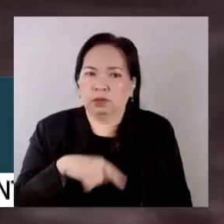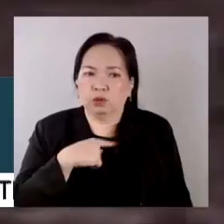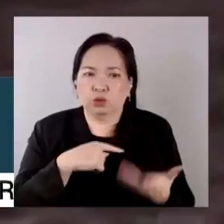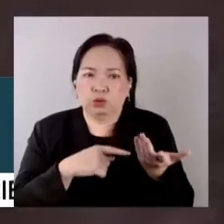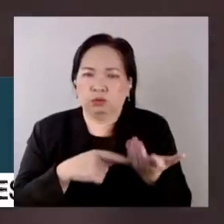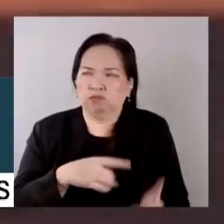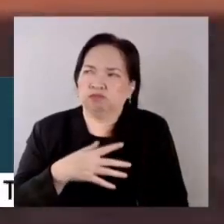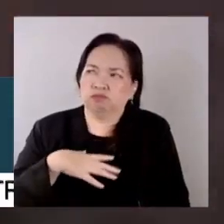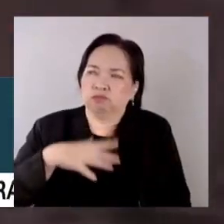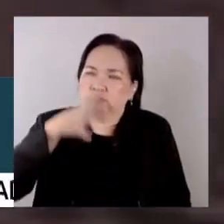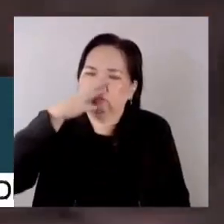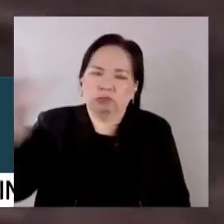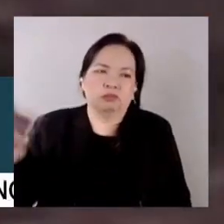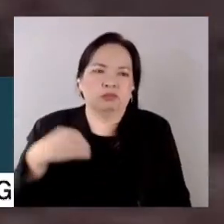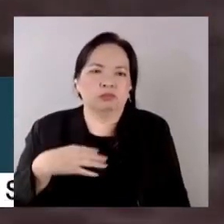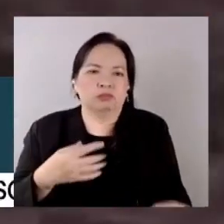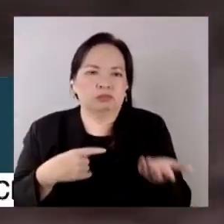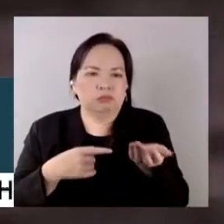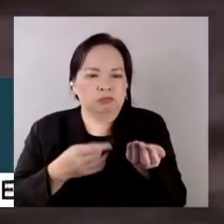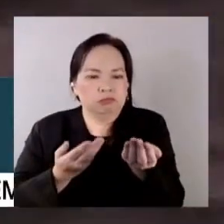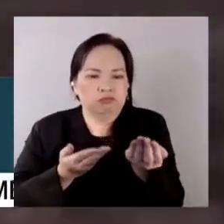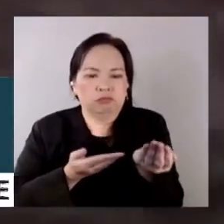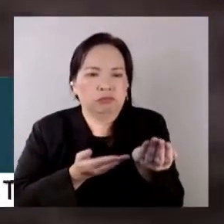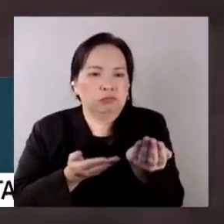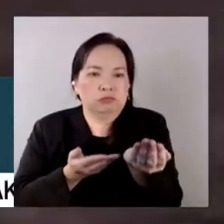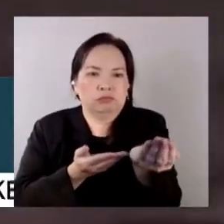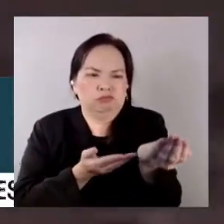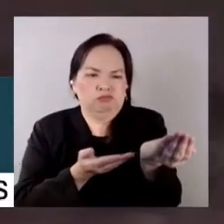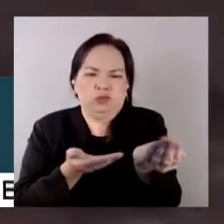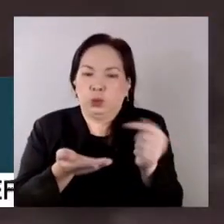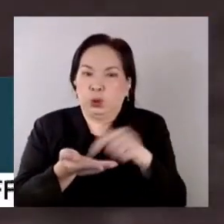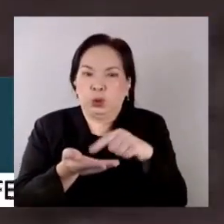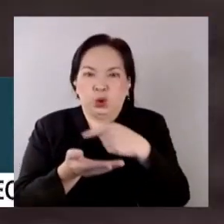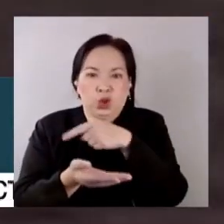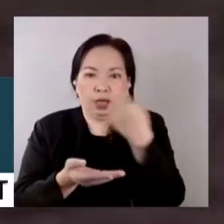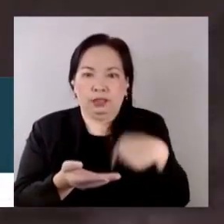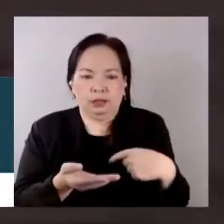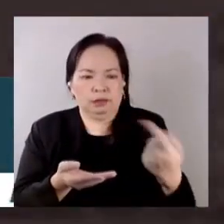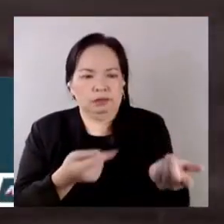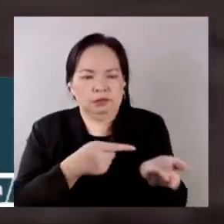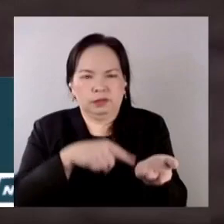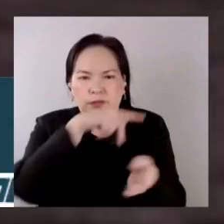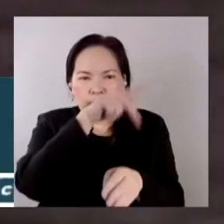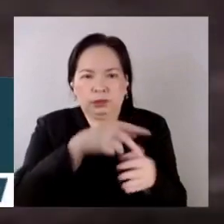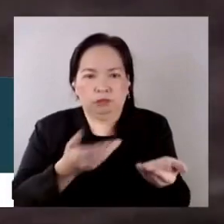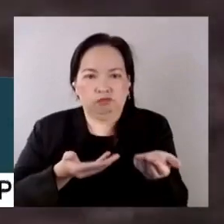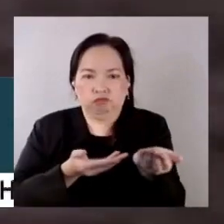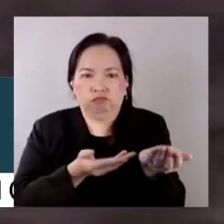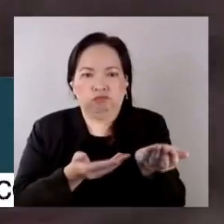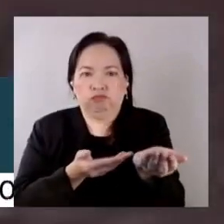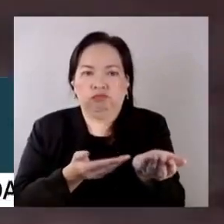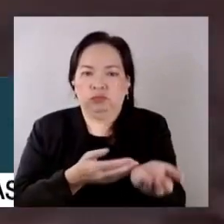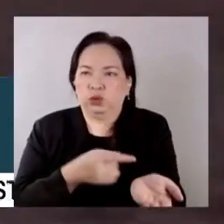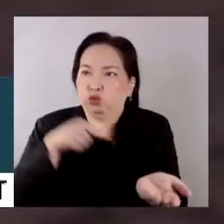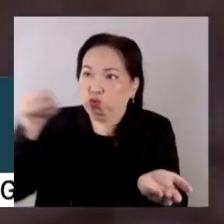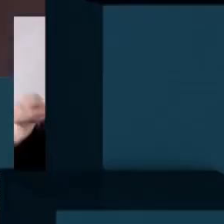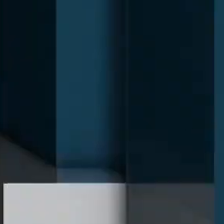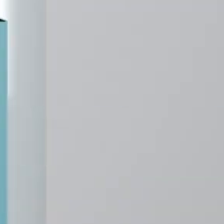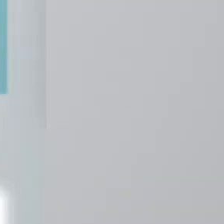not stop issuing a radio challenge to the Chinese Navy to insist they were encroaching on Philippine territory.